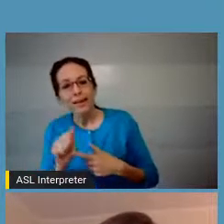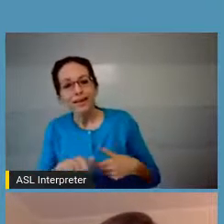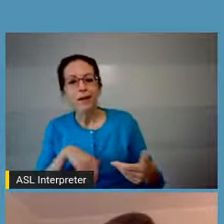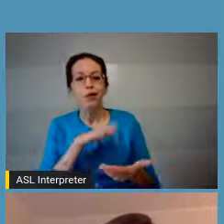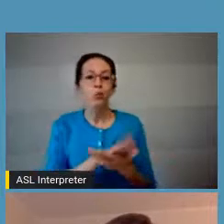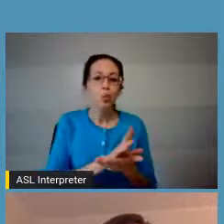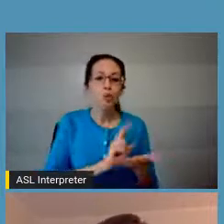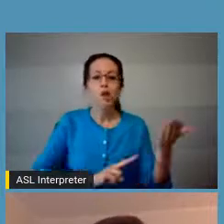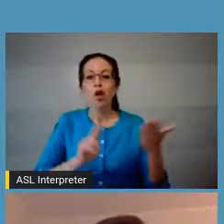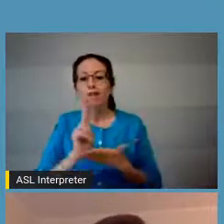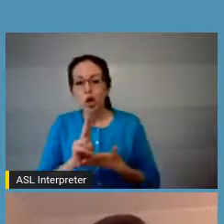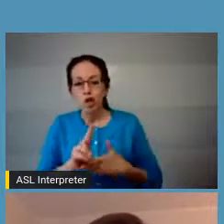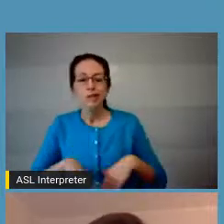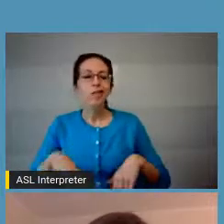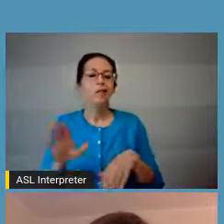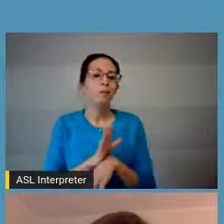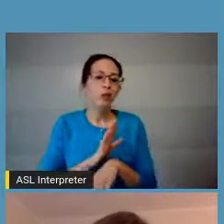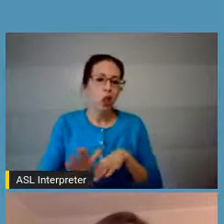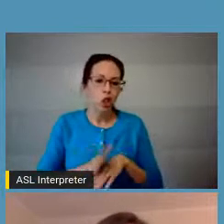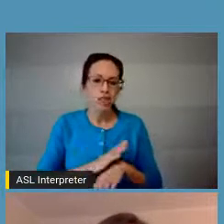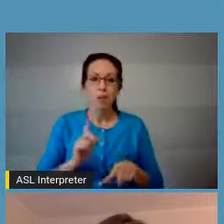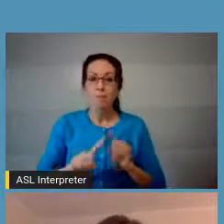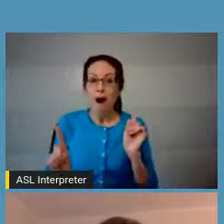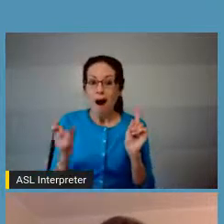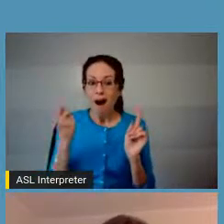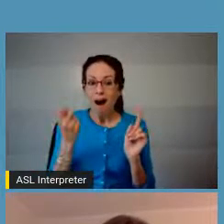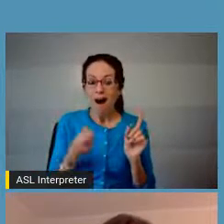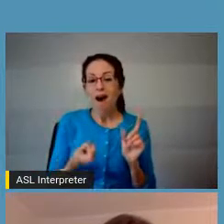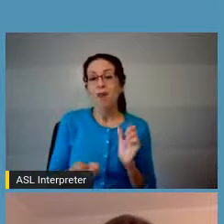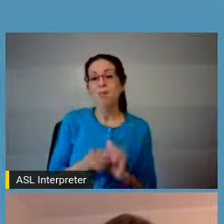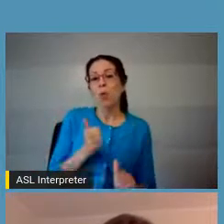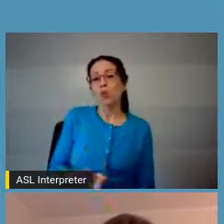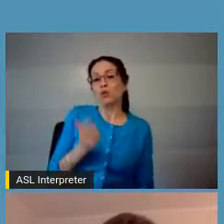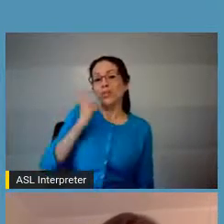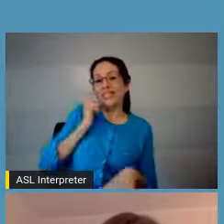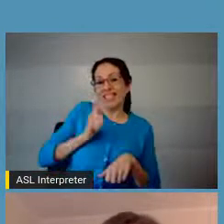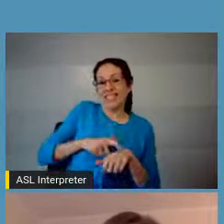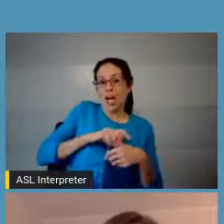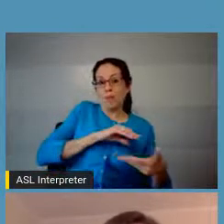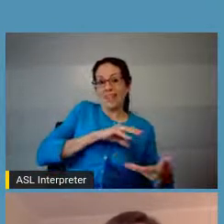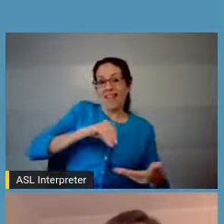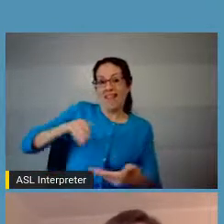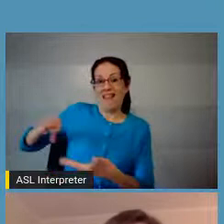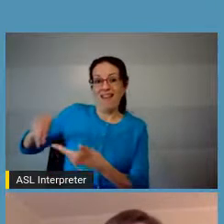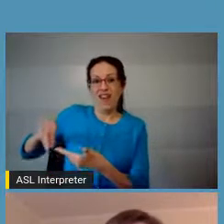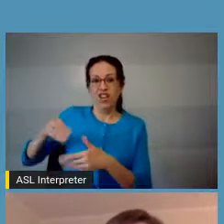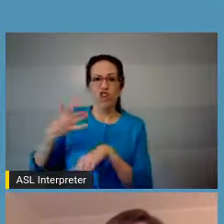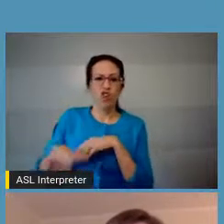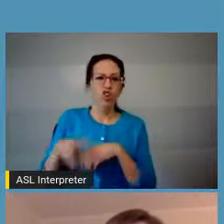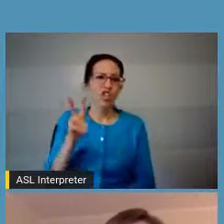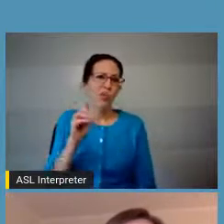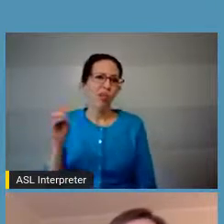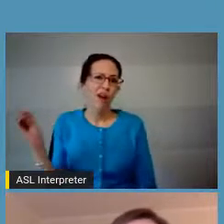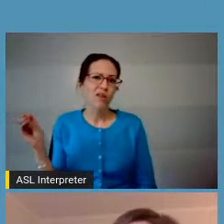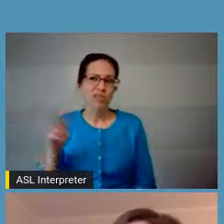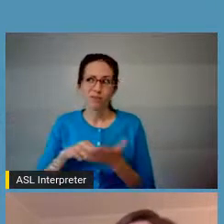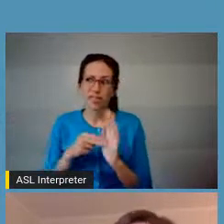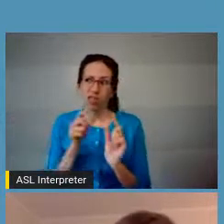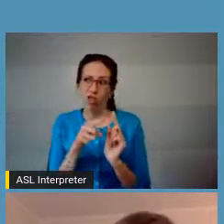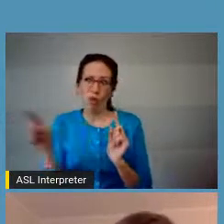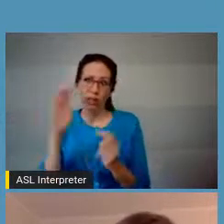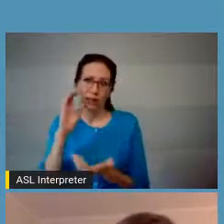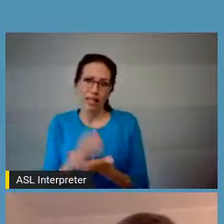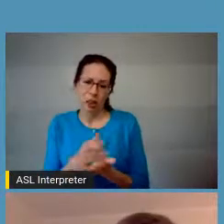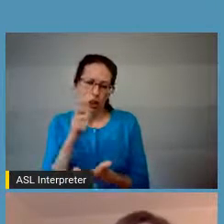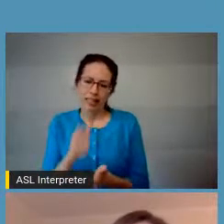most of these images was scanned was in the early 2000s. So those JPEGs are not going to cut it anymore.